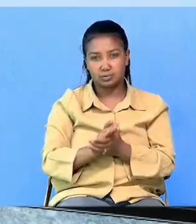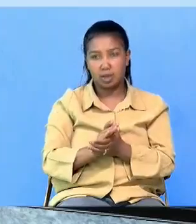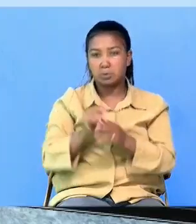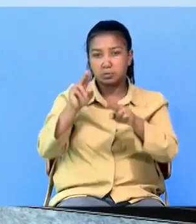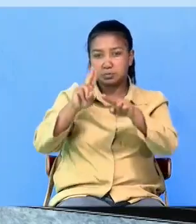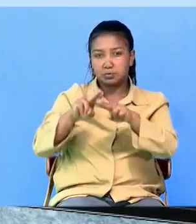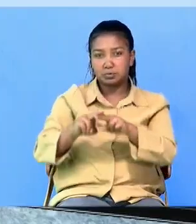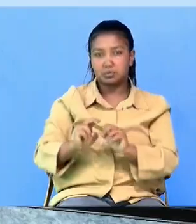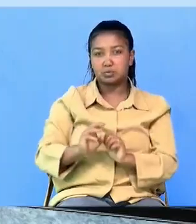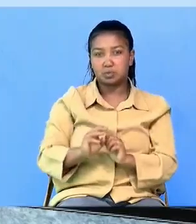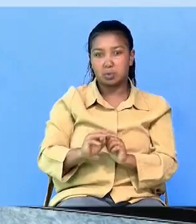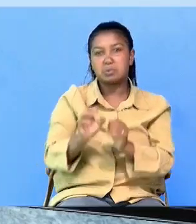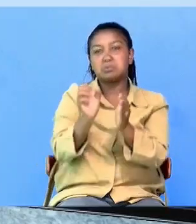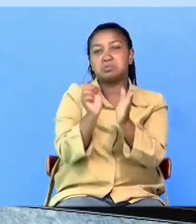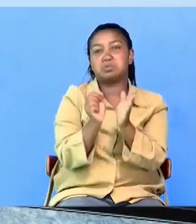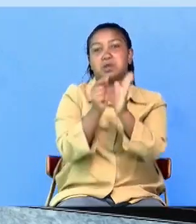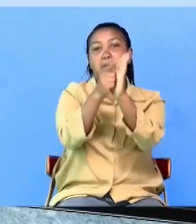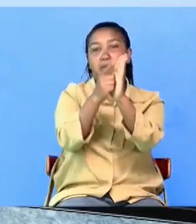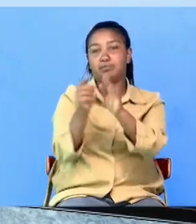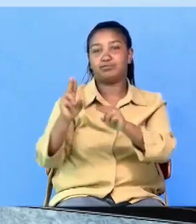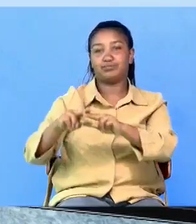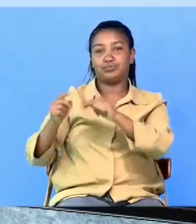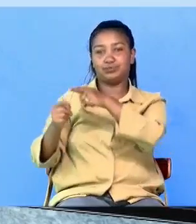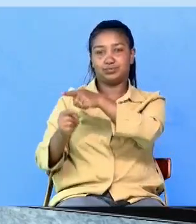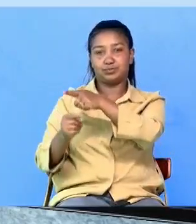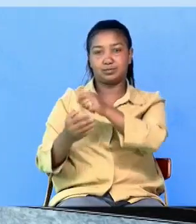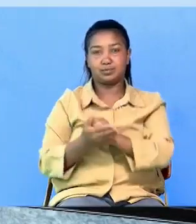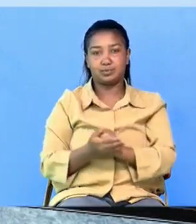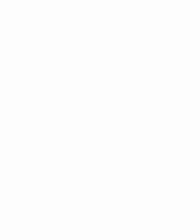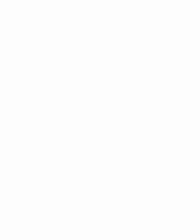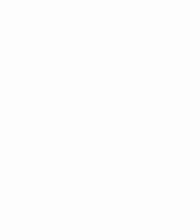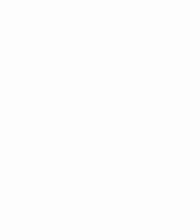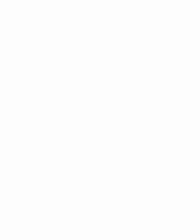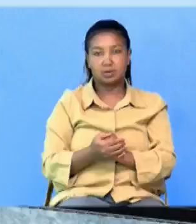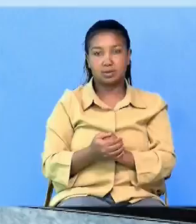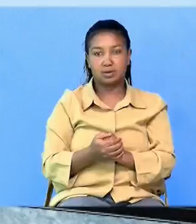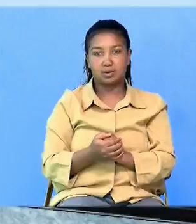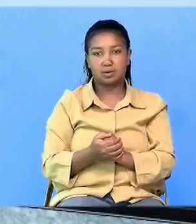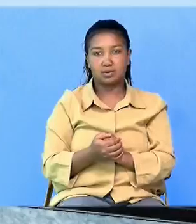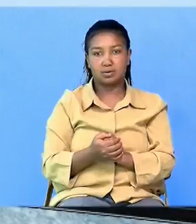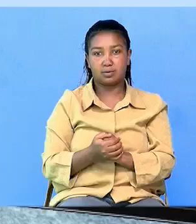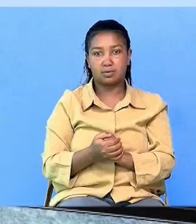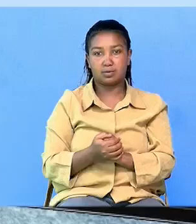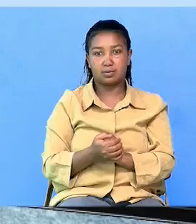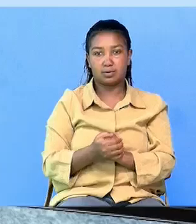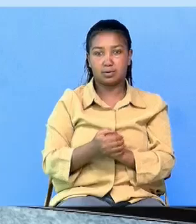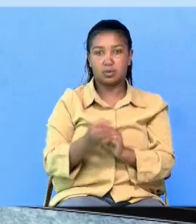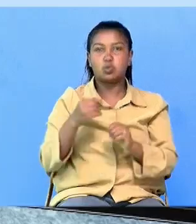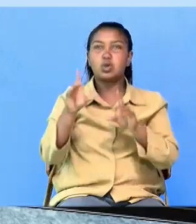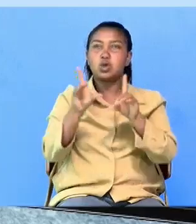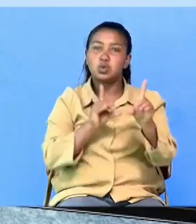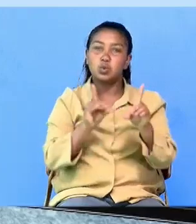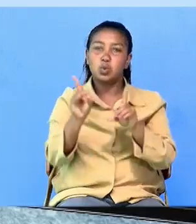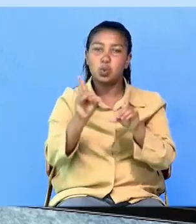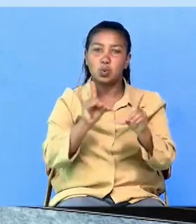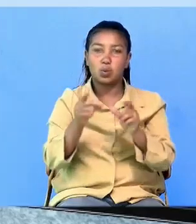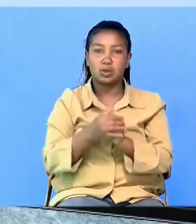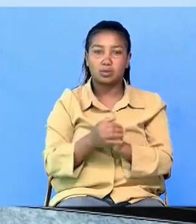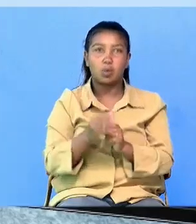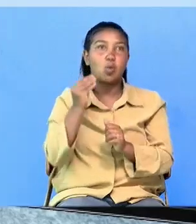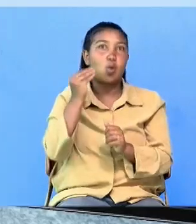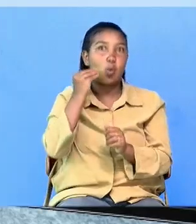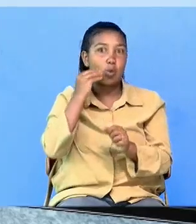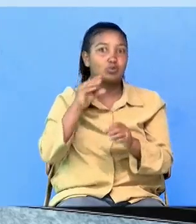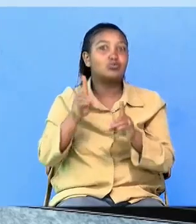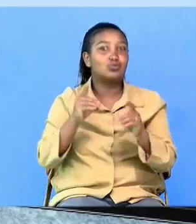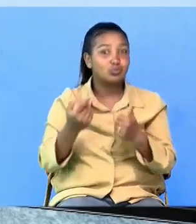put here are the sample examples. What did you hear now? Let's go. We do our homework.